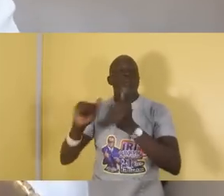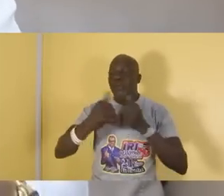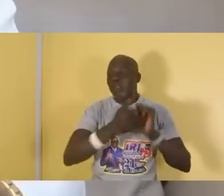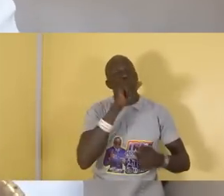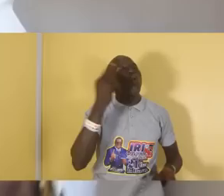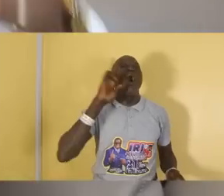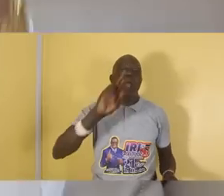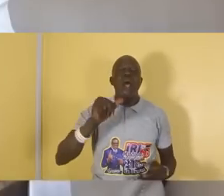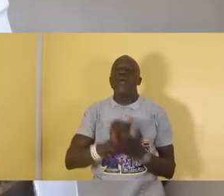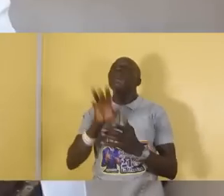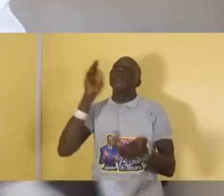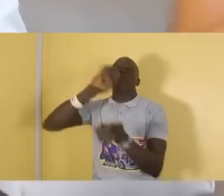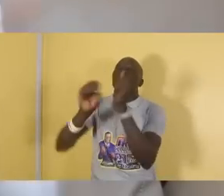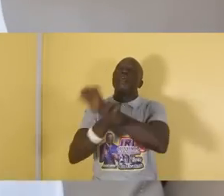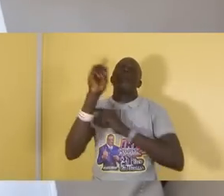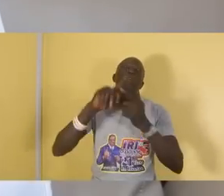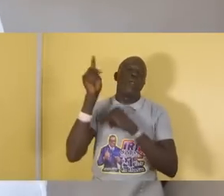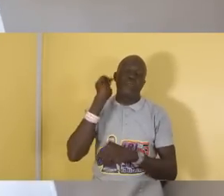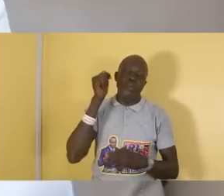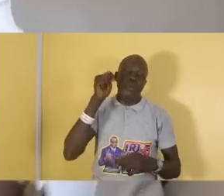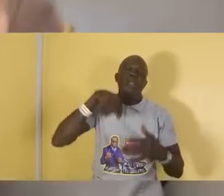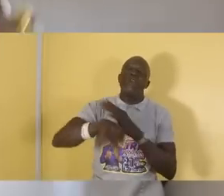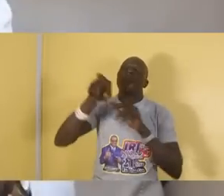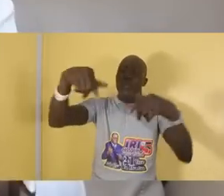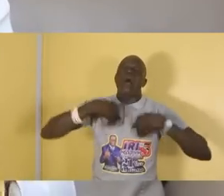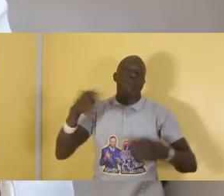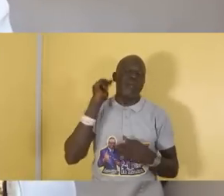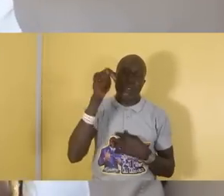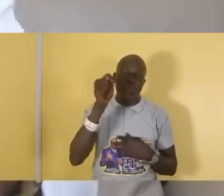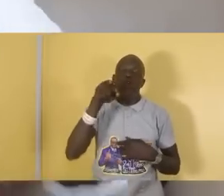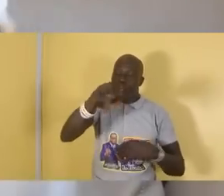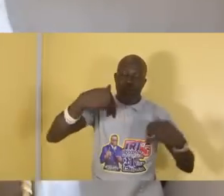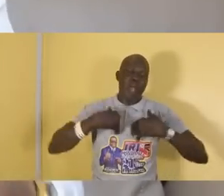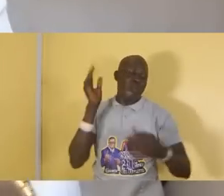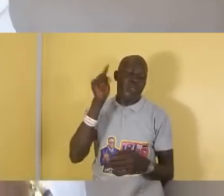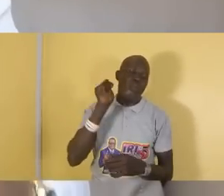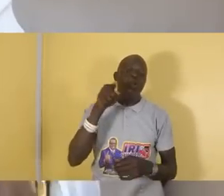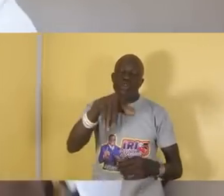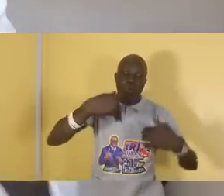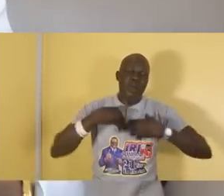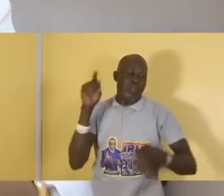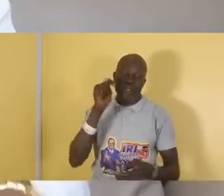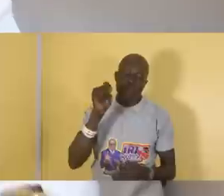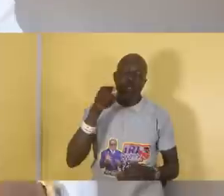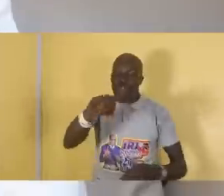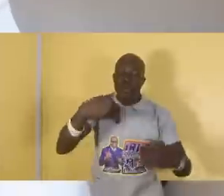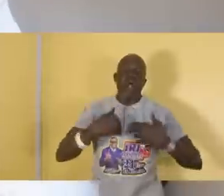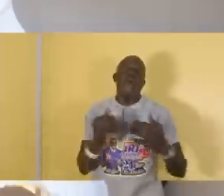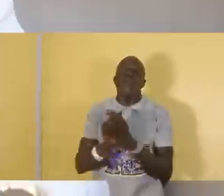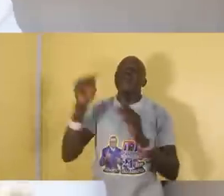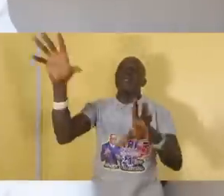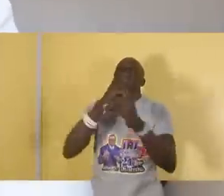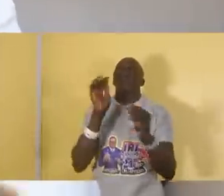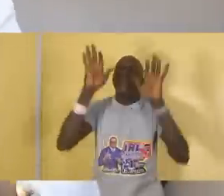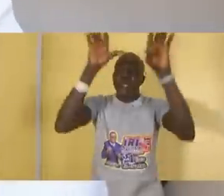That position is. Mo máa di testimony. Amen. Wà ní testimony. Amen. Wà ní testimony. Amen. Wà ní testimony. Amen. Báyìí ni